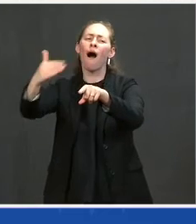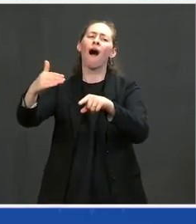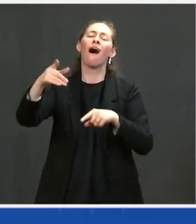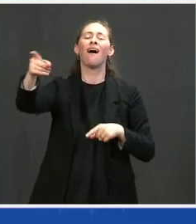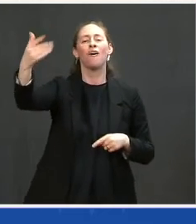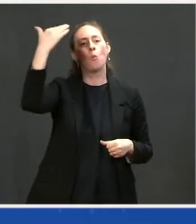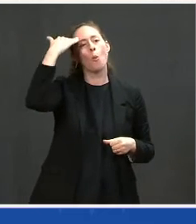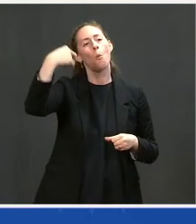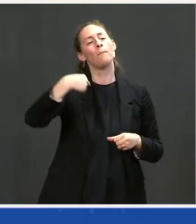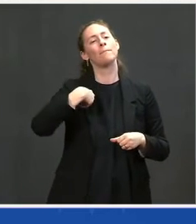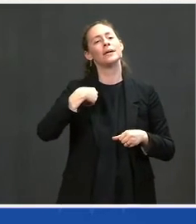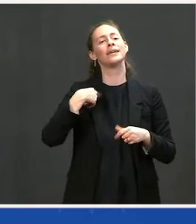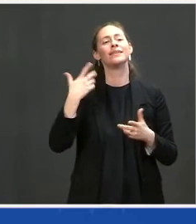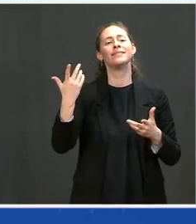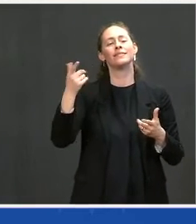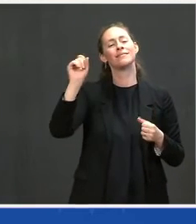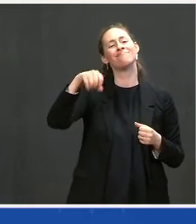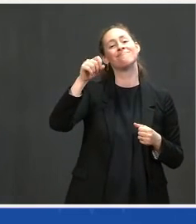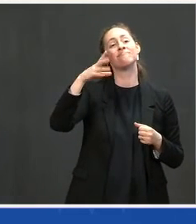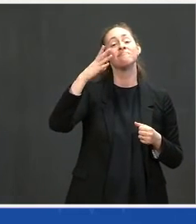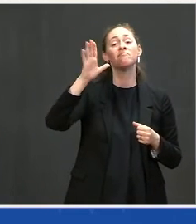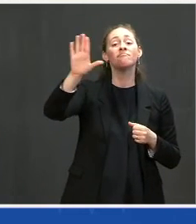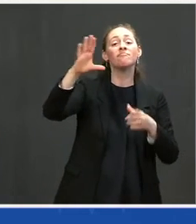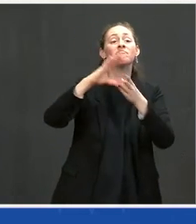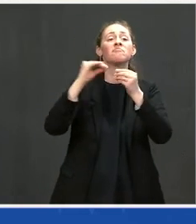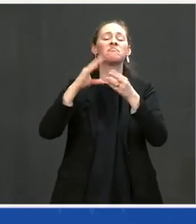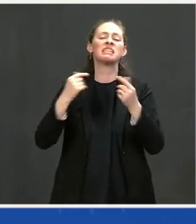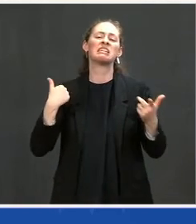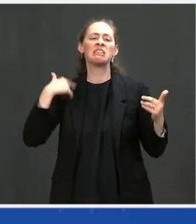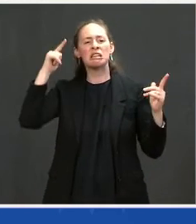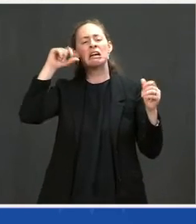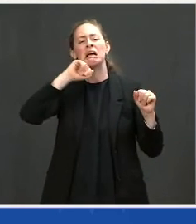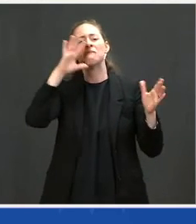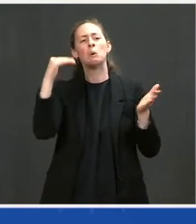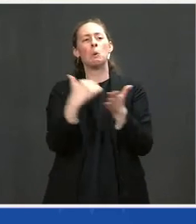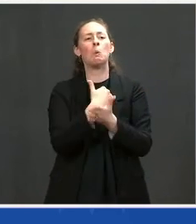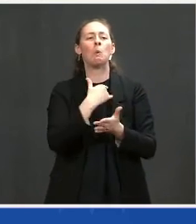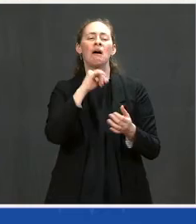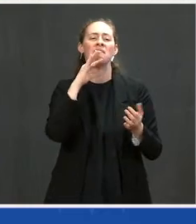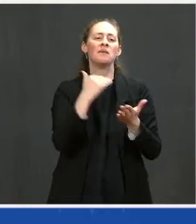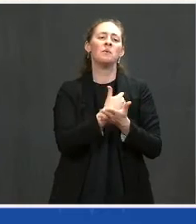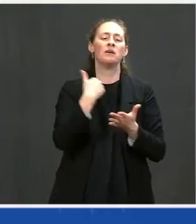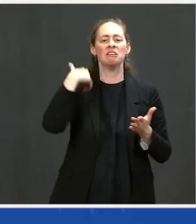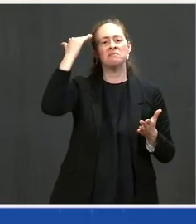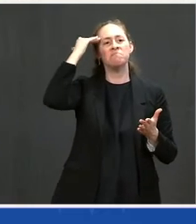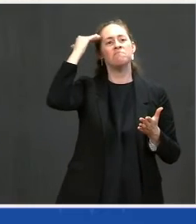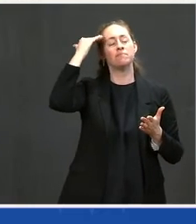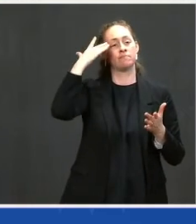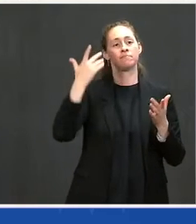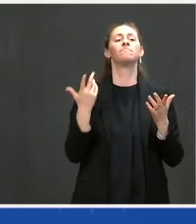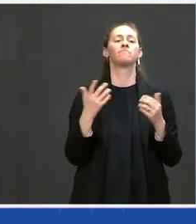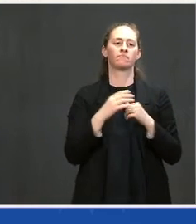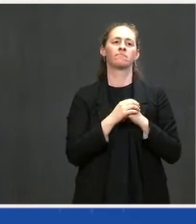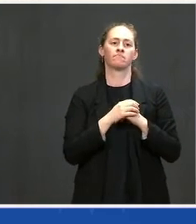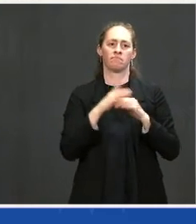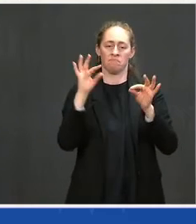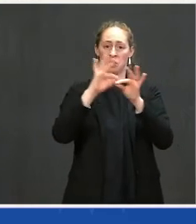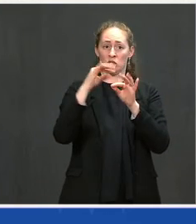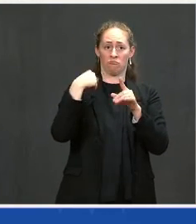said. But this is a matter of making sure that I would like elected Republican